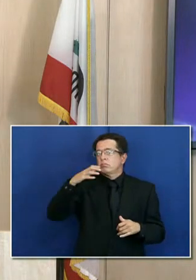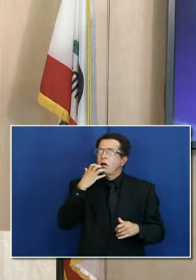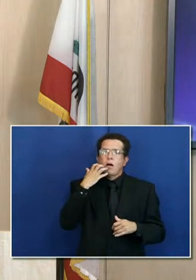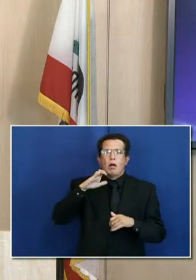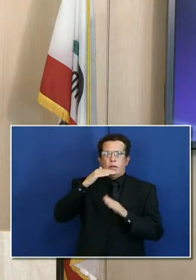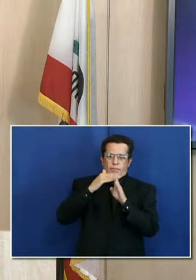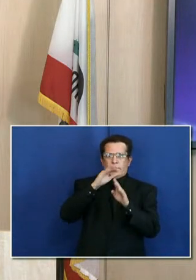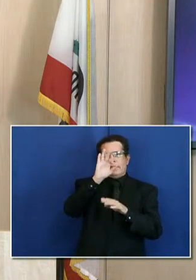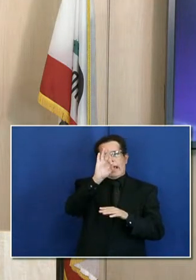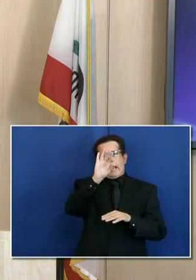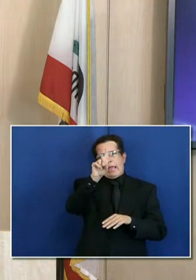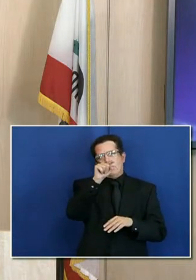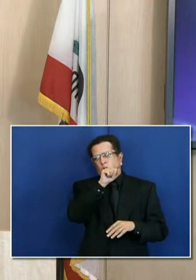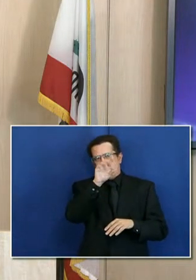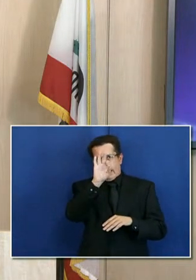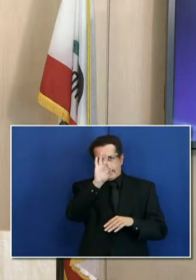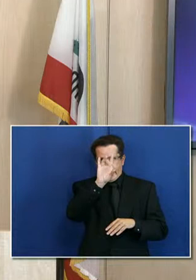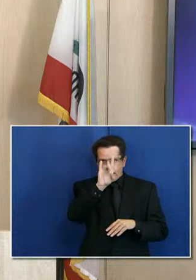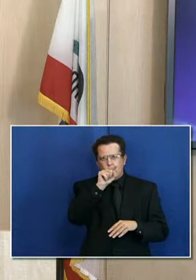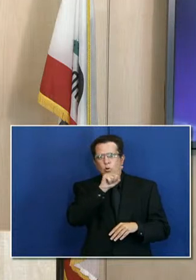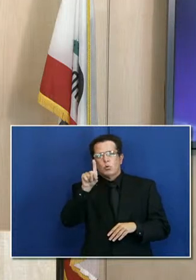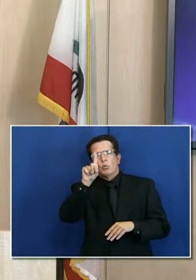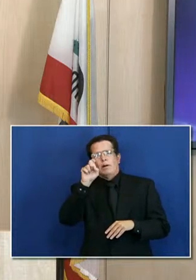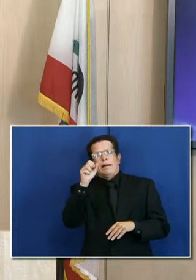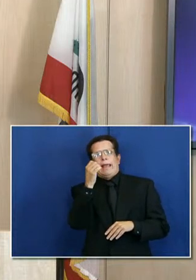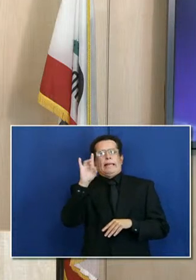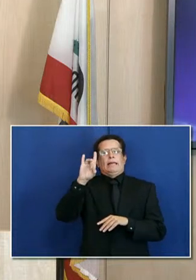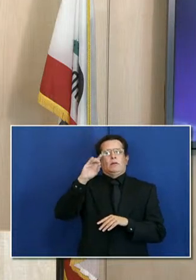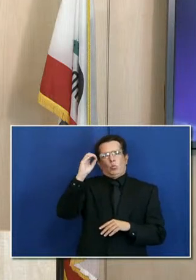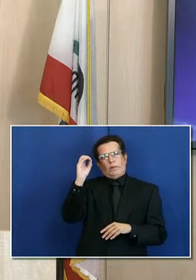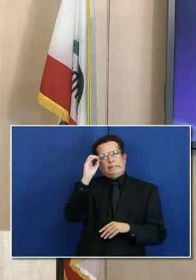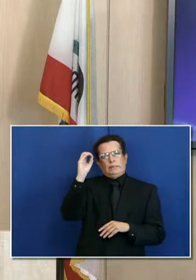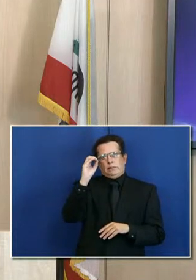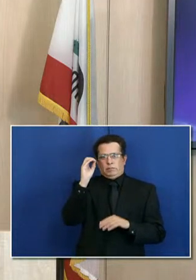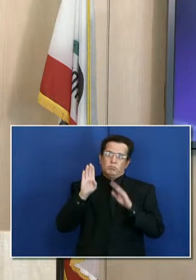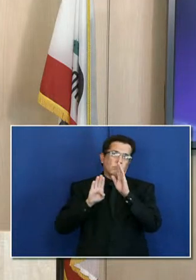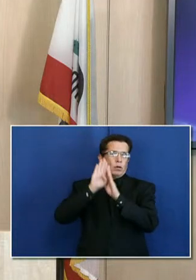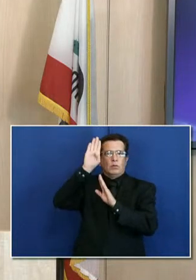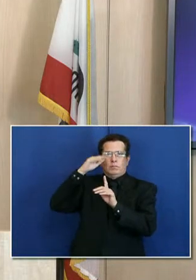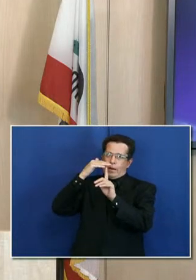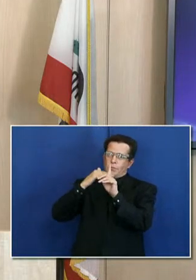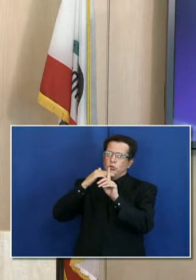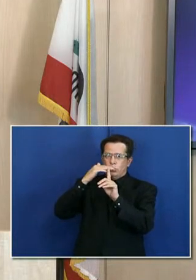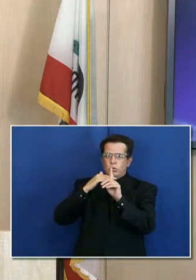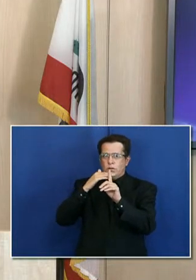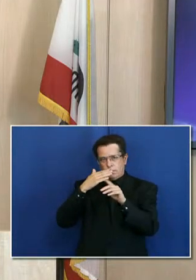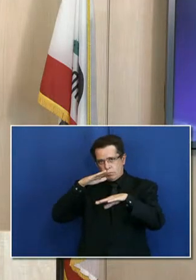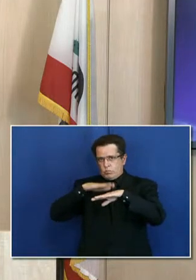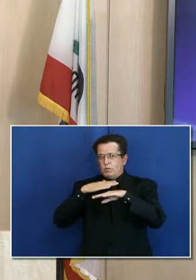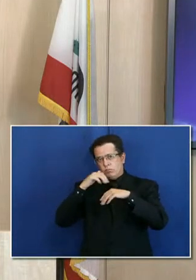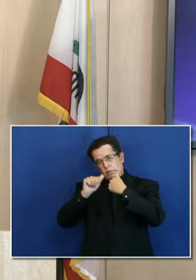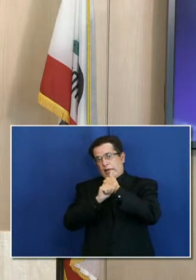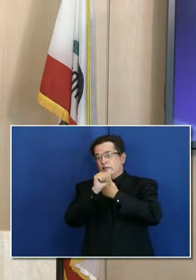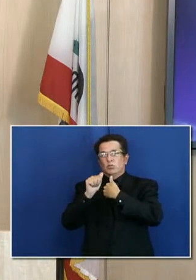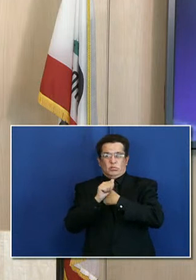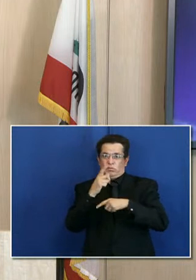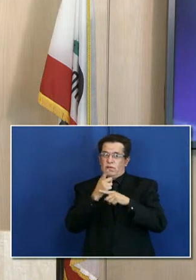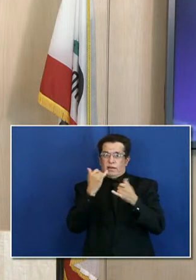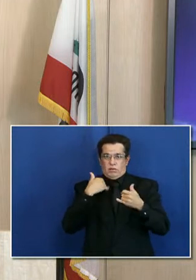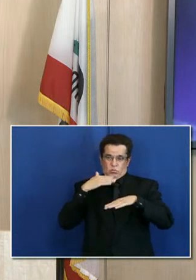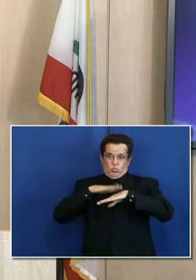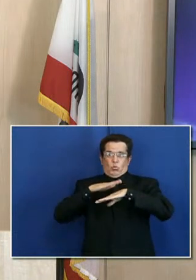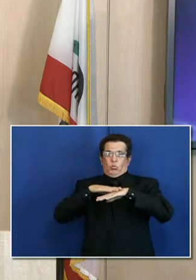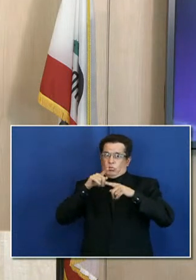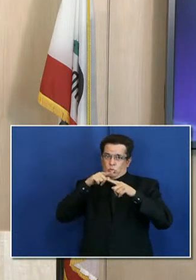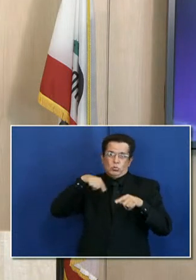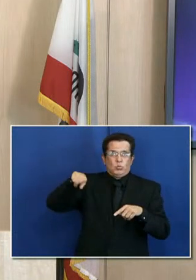to 118 degrees are expected. We want to remind the public that our cool zone sites, mostly